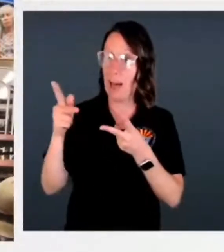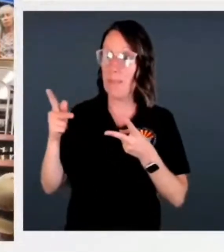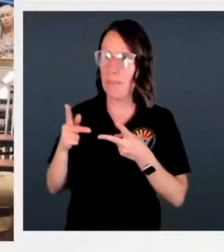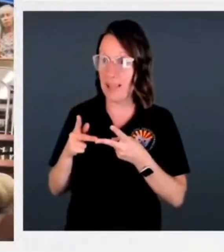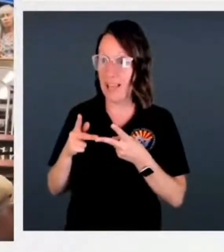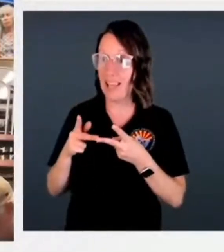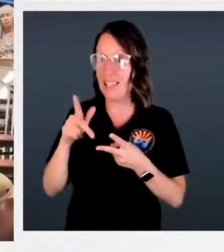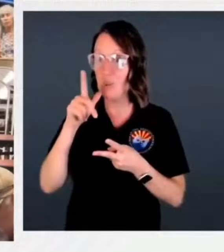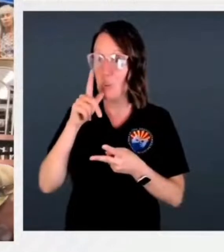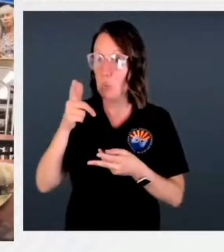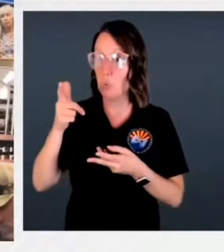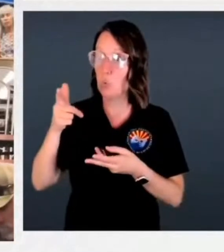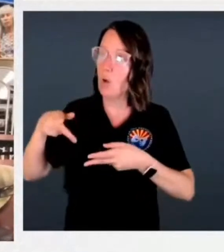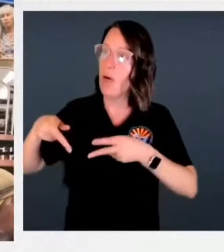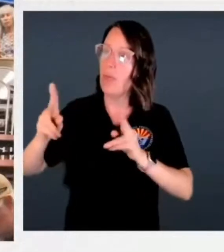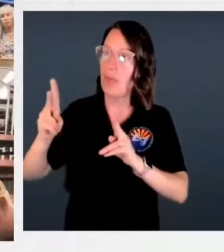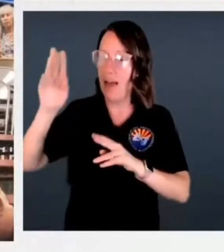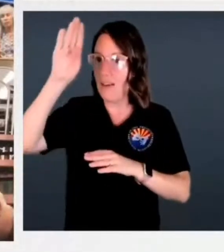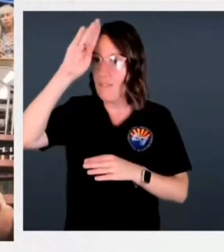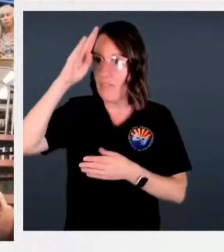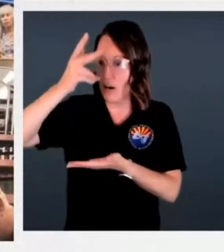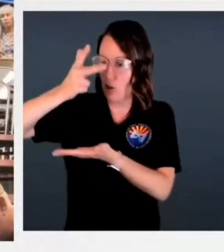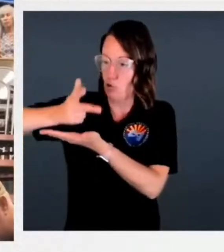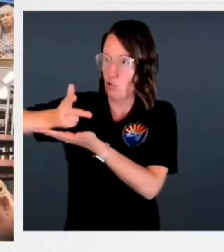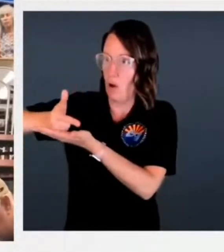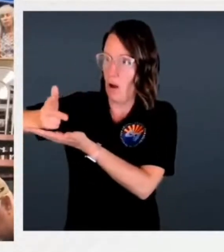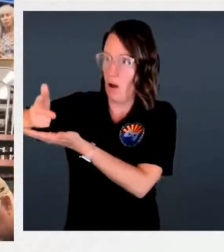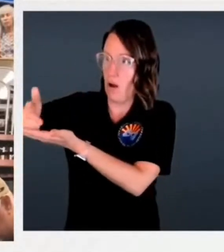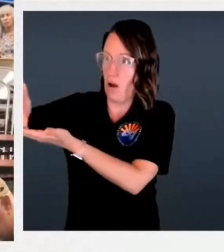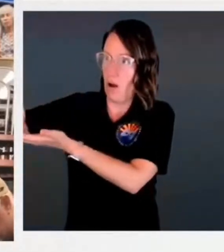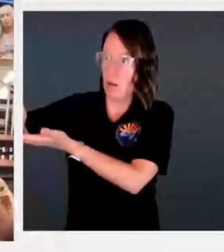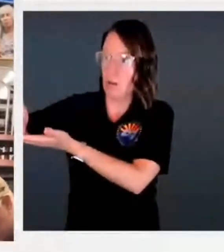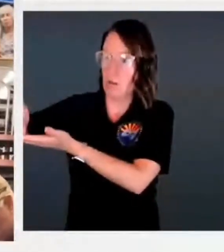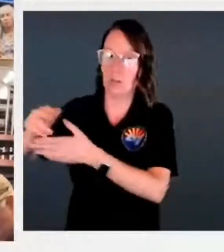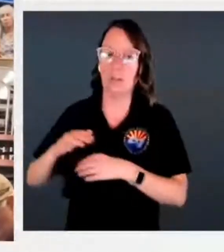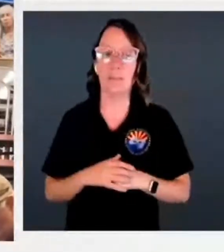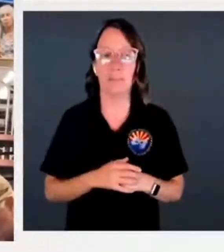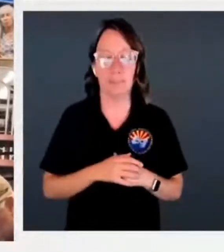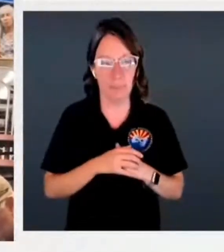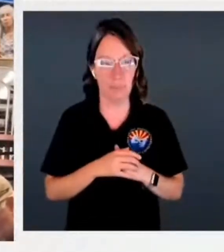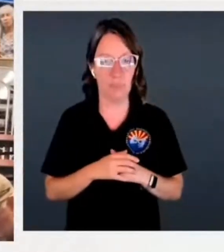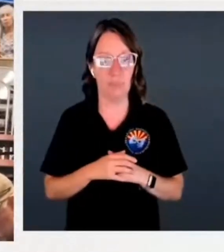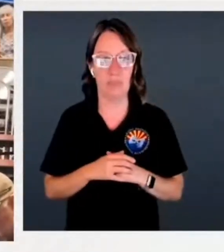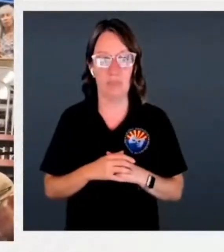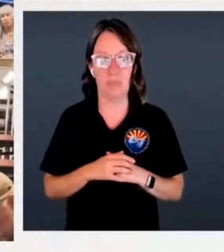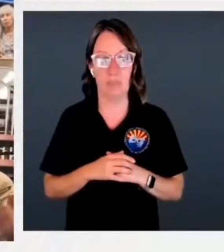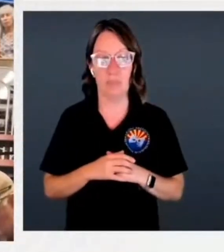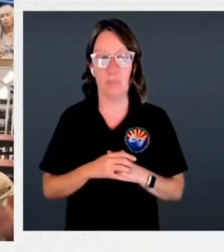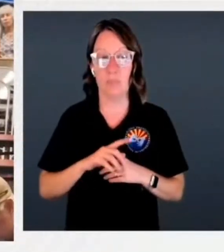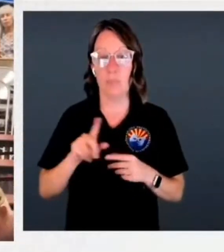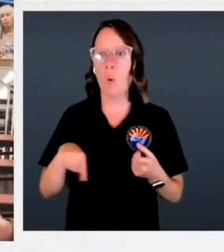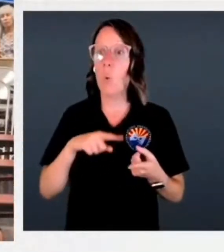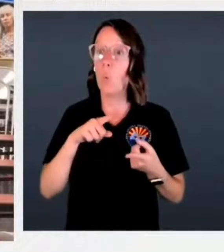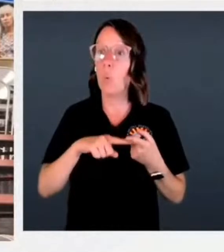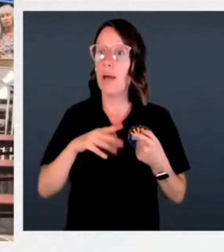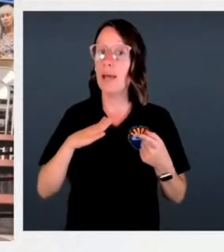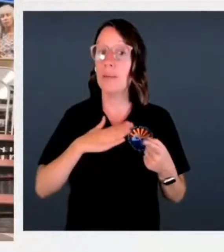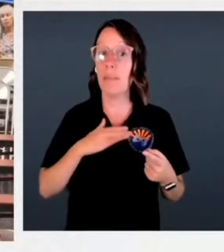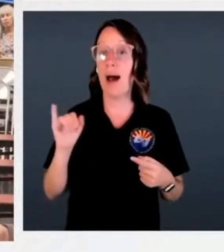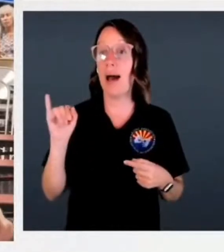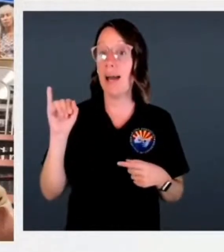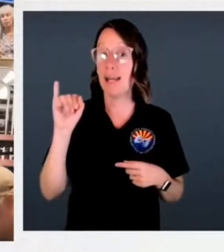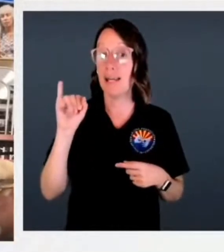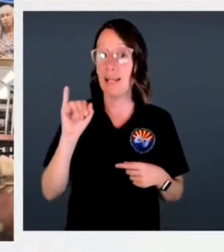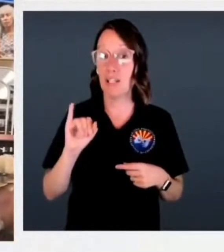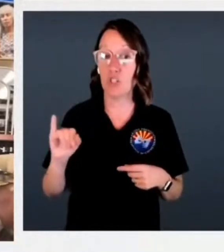but in the first time my insurance renewed, I went all the way to a level 10, which is the top floor. After that,